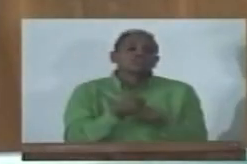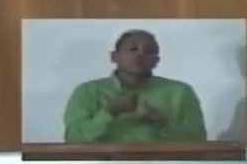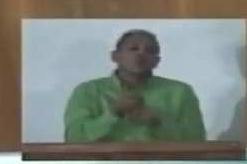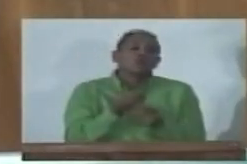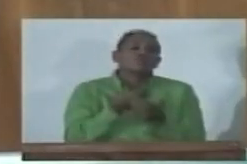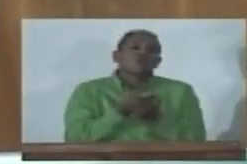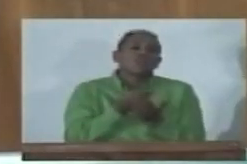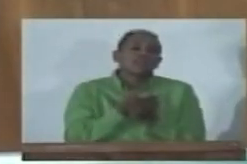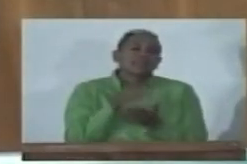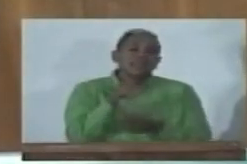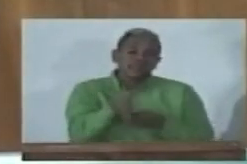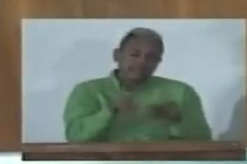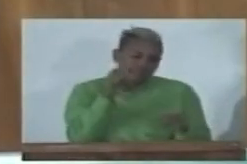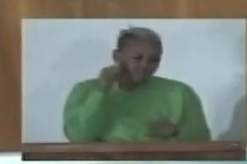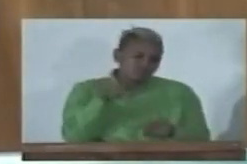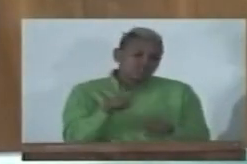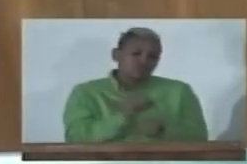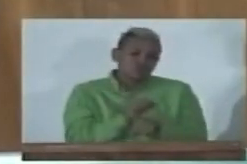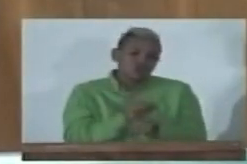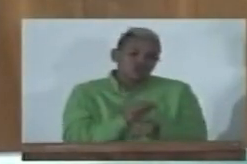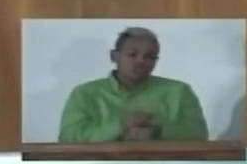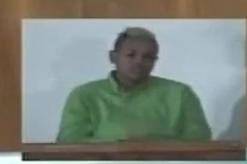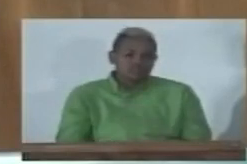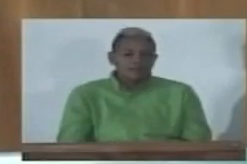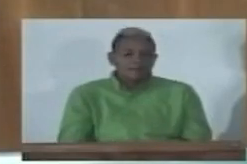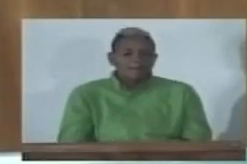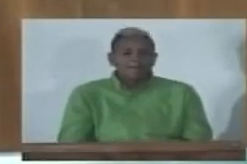funding for these capital works.